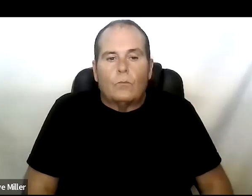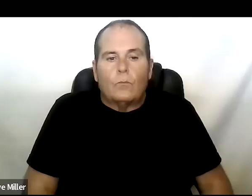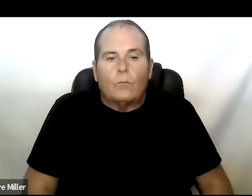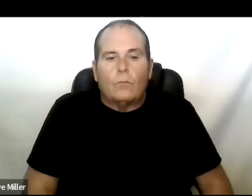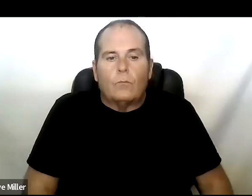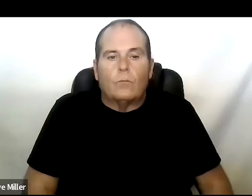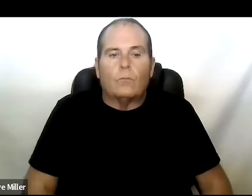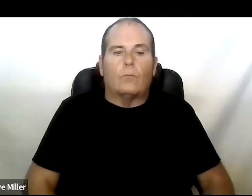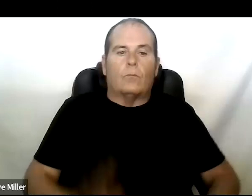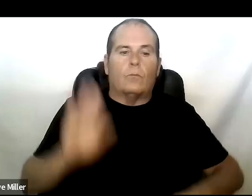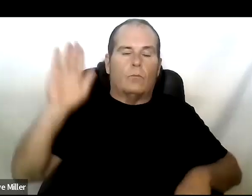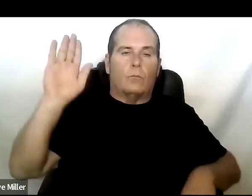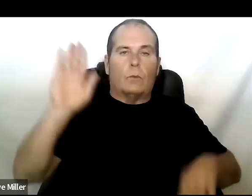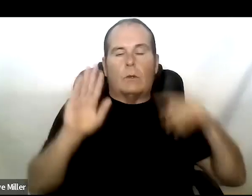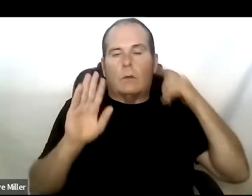We have a hand raised.